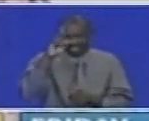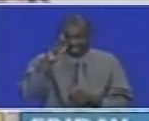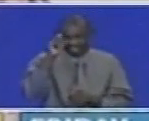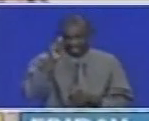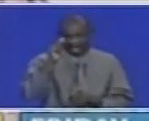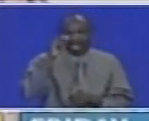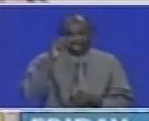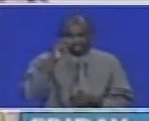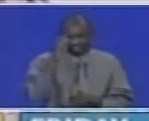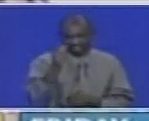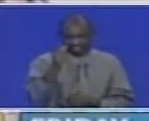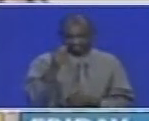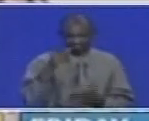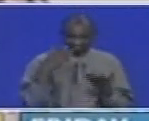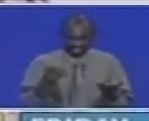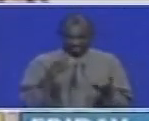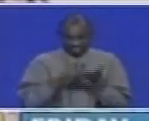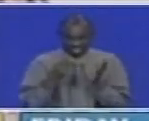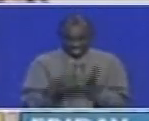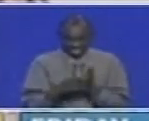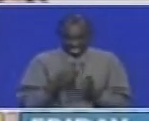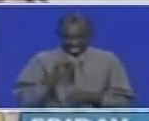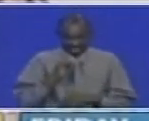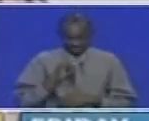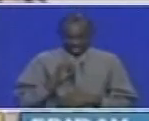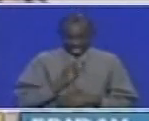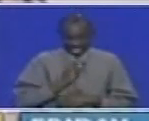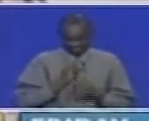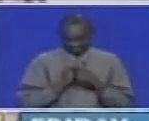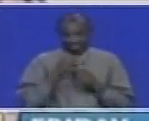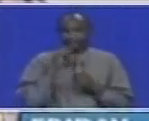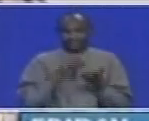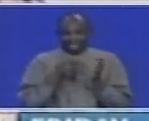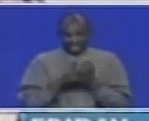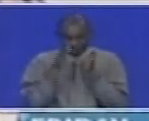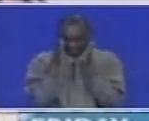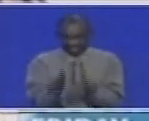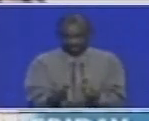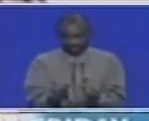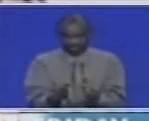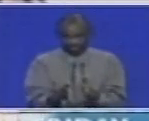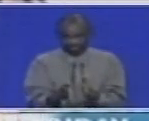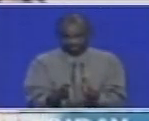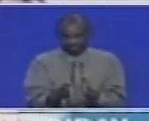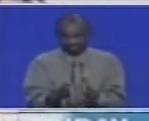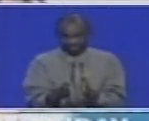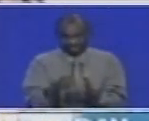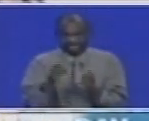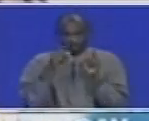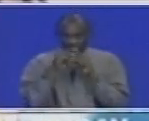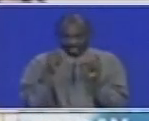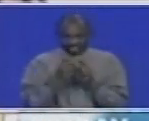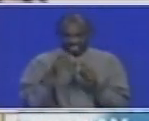A tyrant. So that glide I is only used when we're referring to the person tyrant, but the word